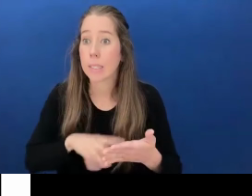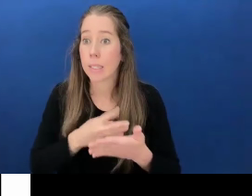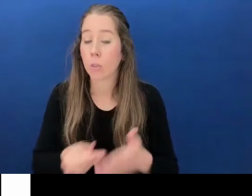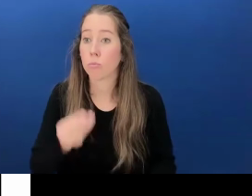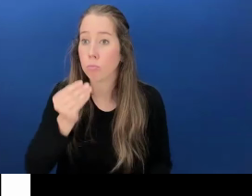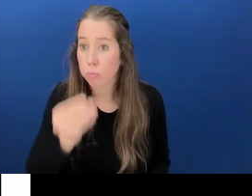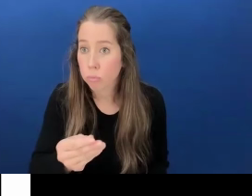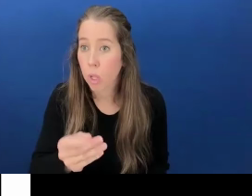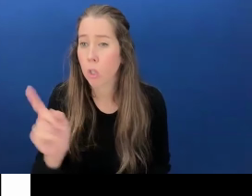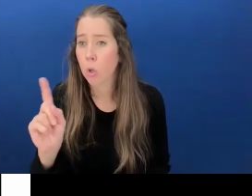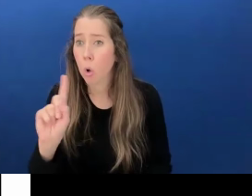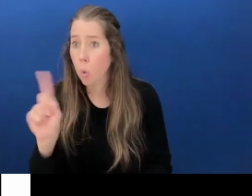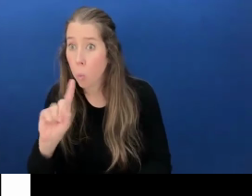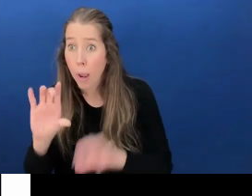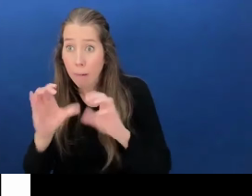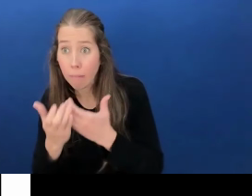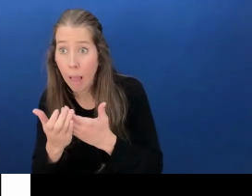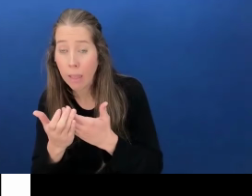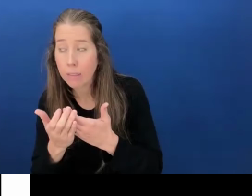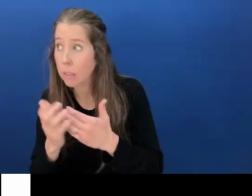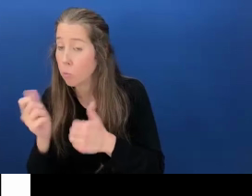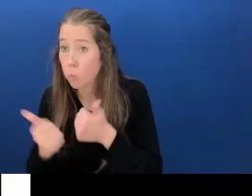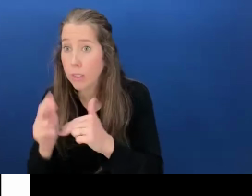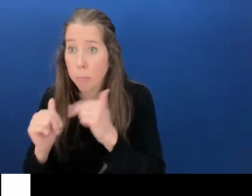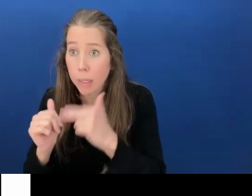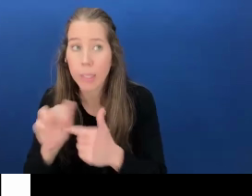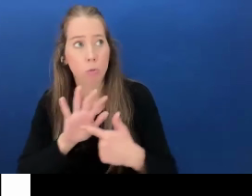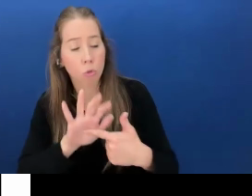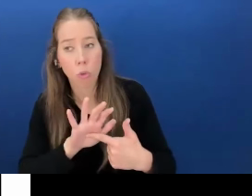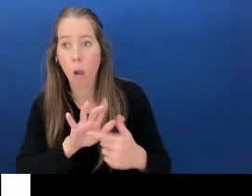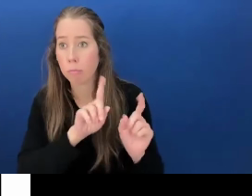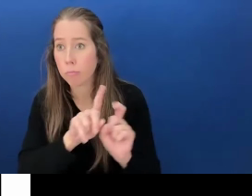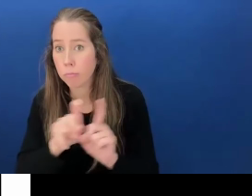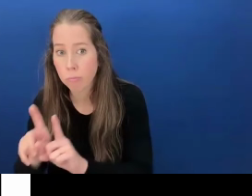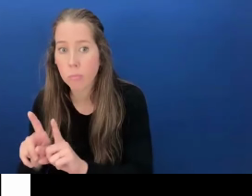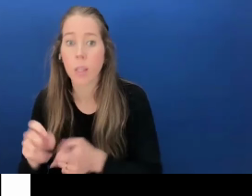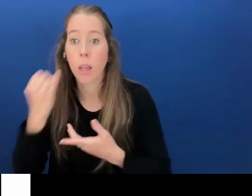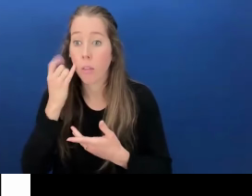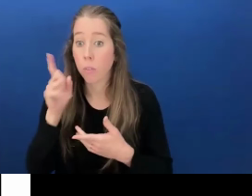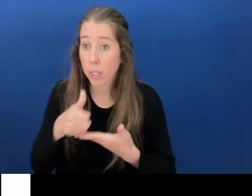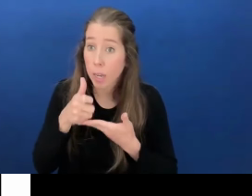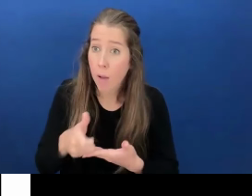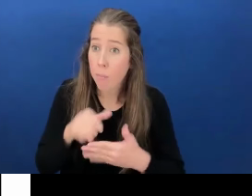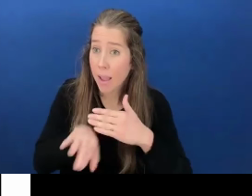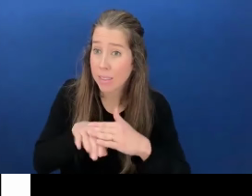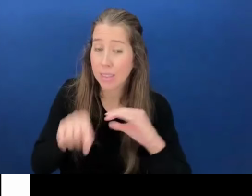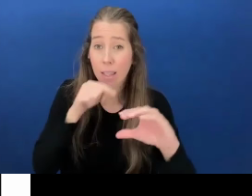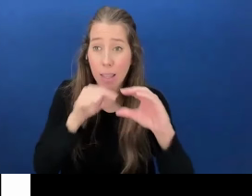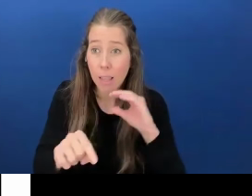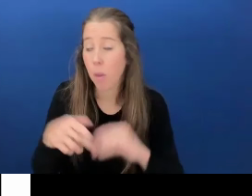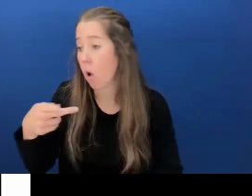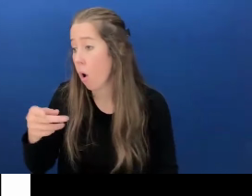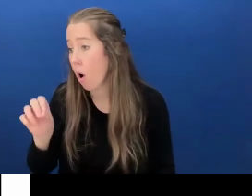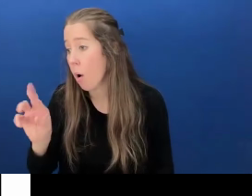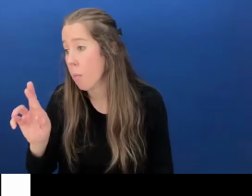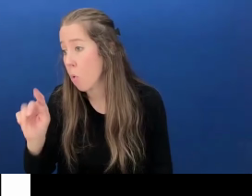and being able to offer up to them what else is available to help you. If you need help accessing your student email, navigating your portal, all of